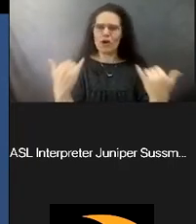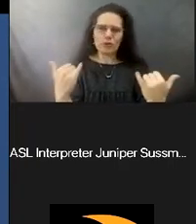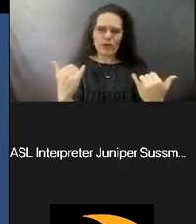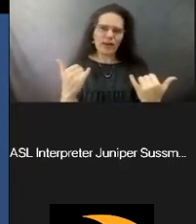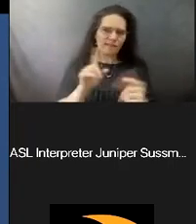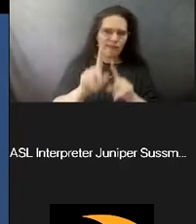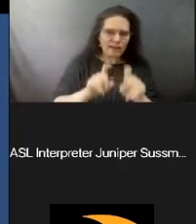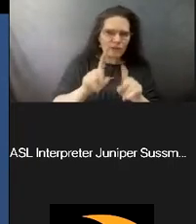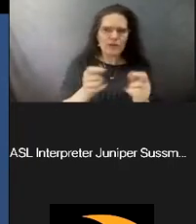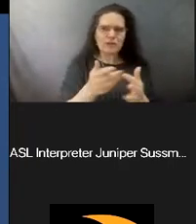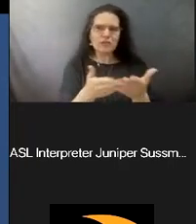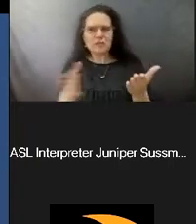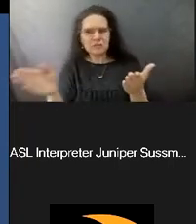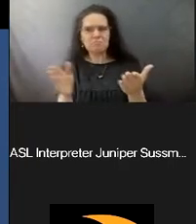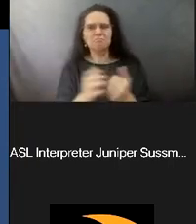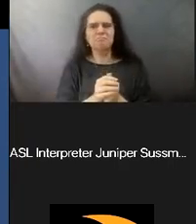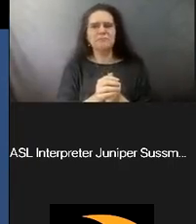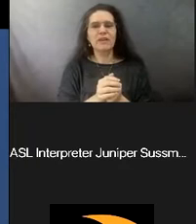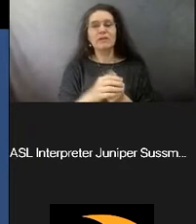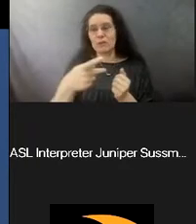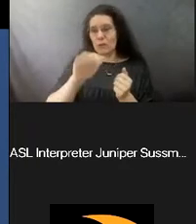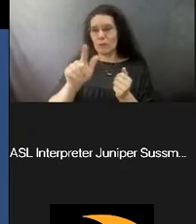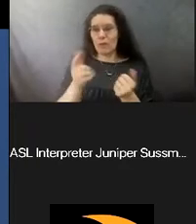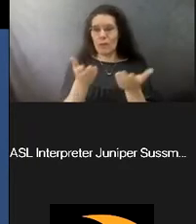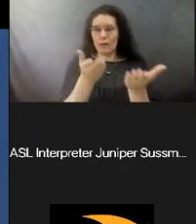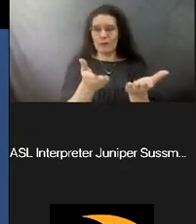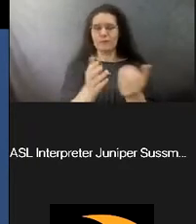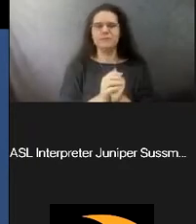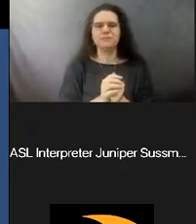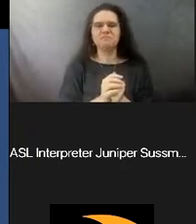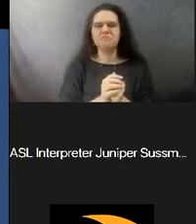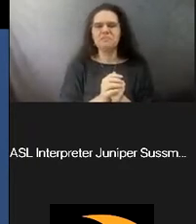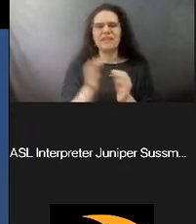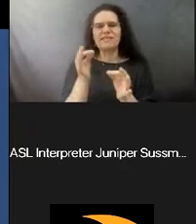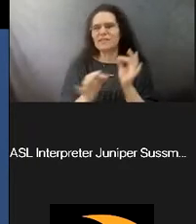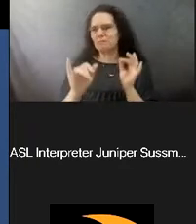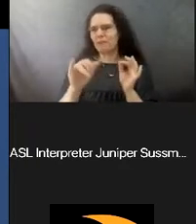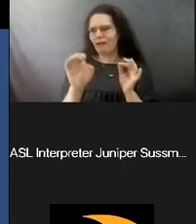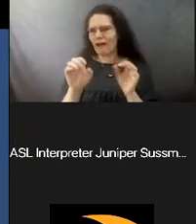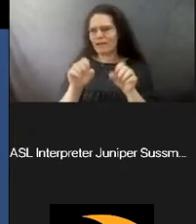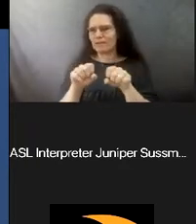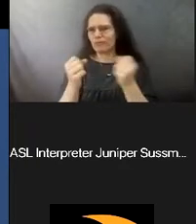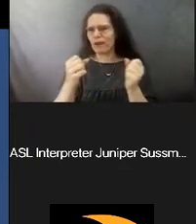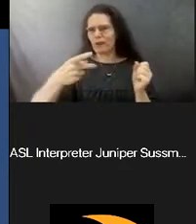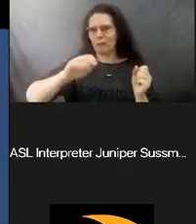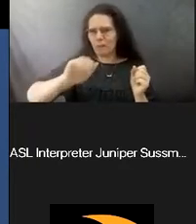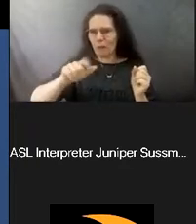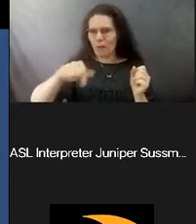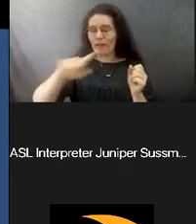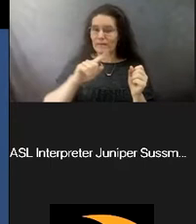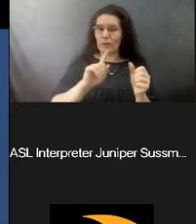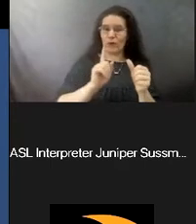today's webinar. Let's run the poll. So this is just a simple icebreaker poll. If you attended webinar number